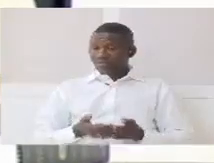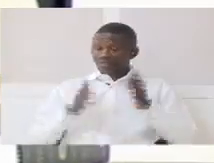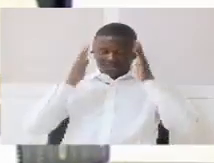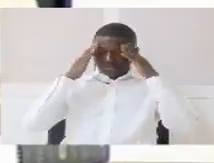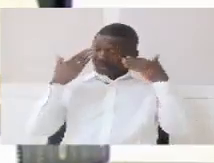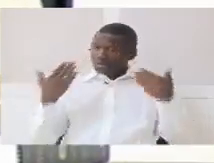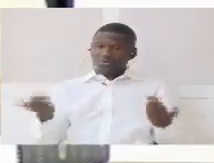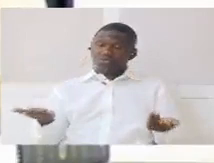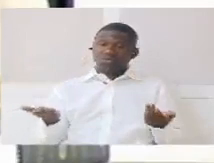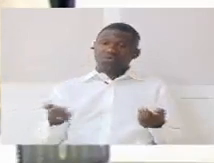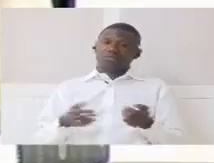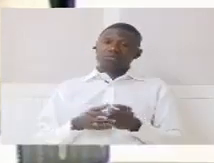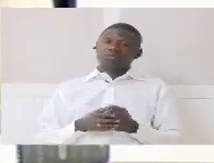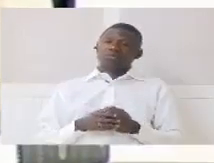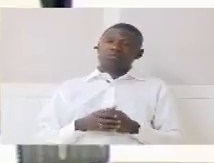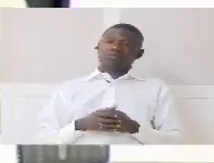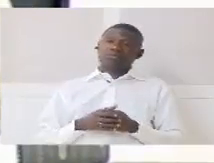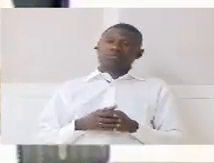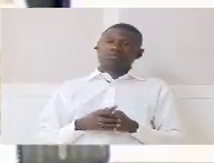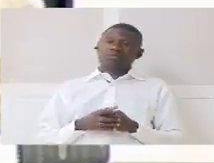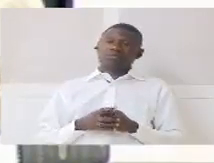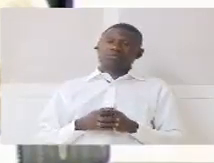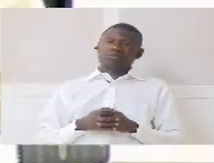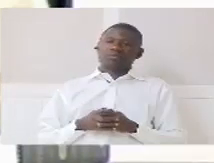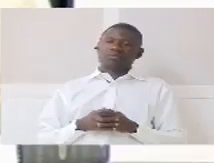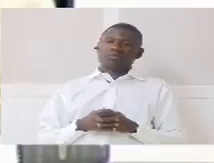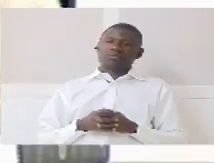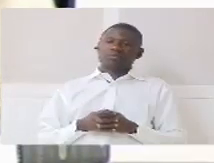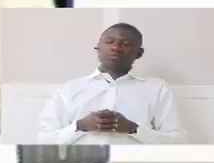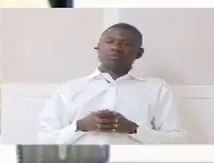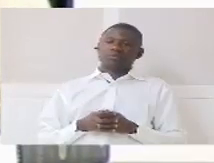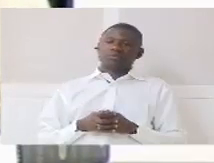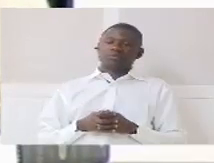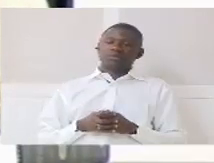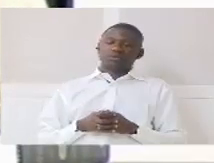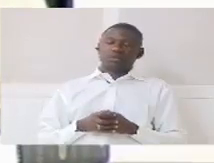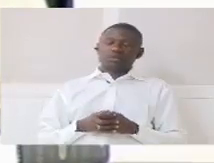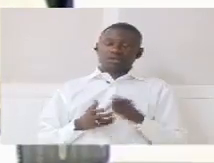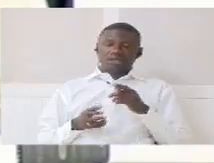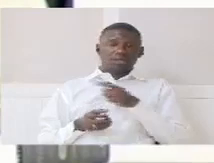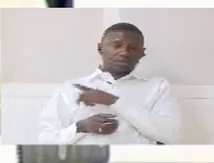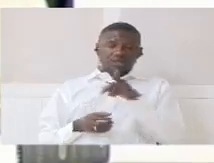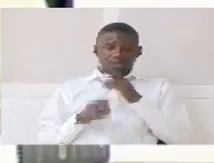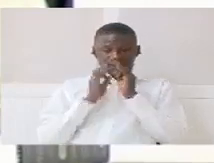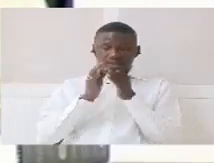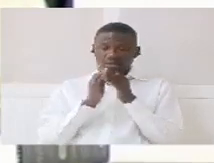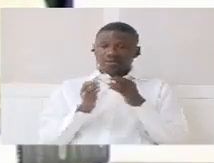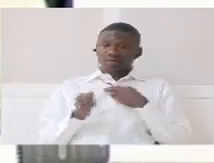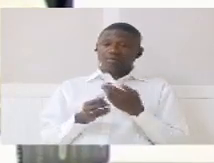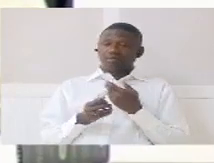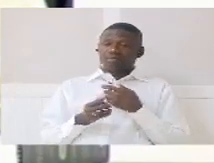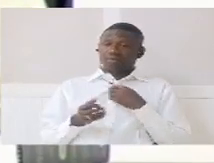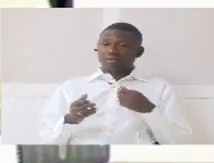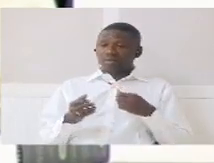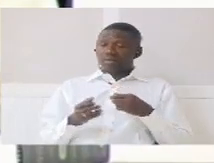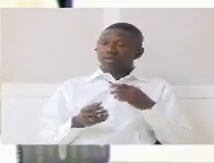ya dalil lawyer tinda because Musa and David samba court ya yako Musa la pardon onye revoke. So they said the reason for the revocal of